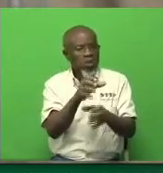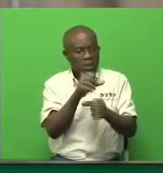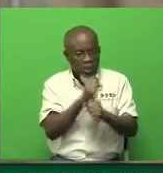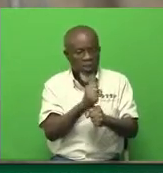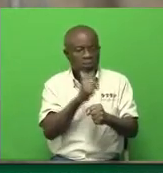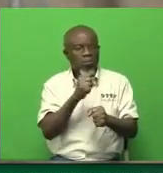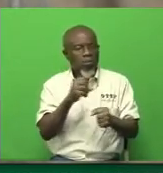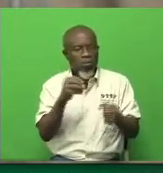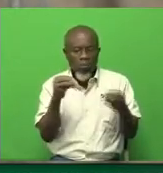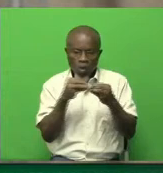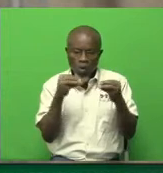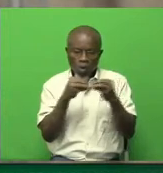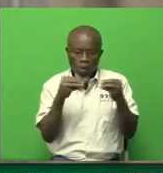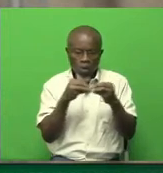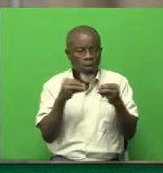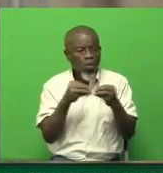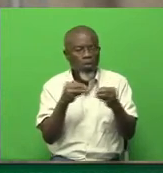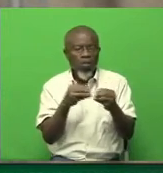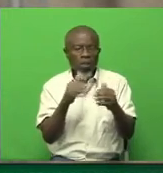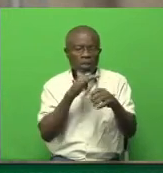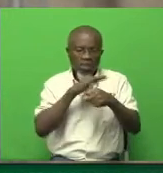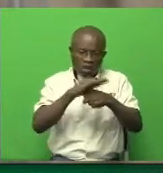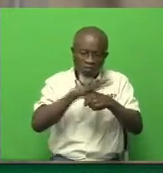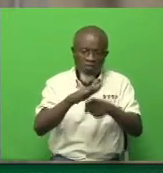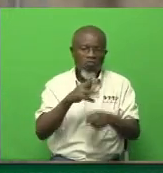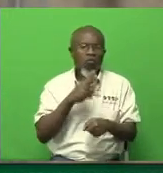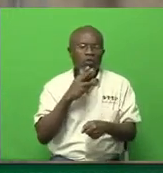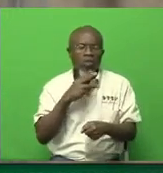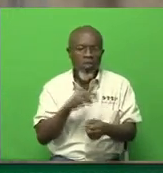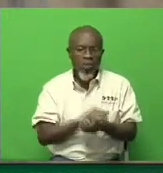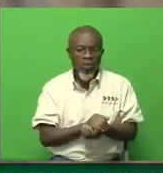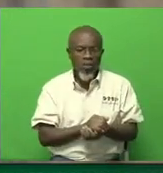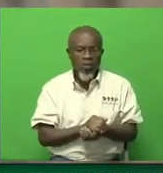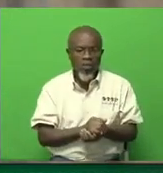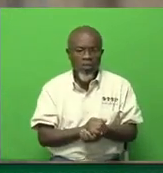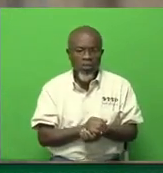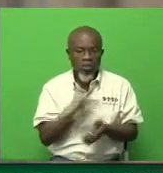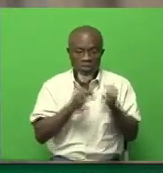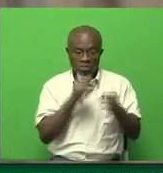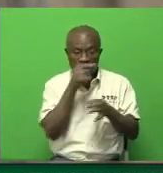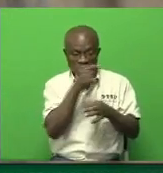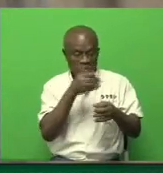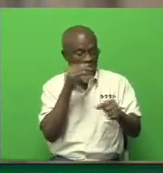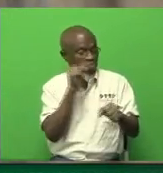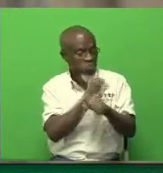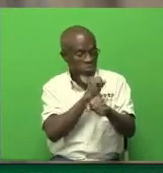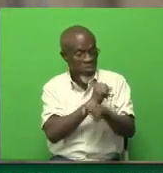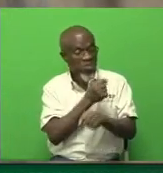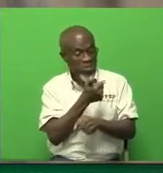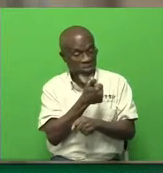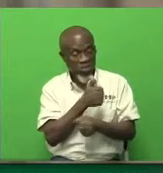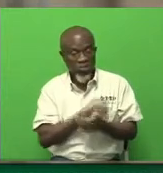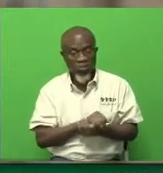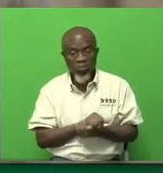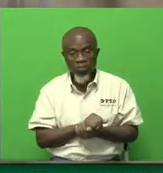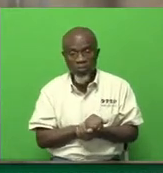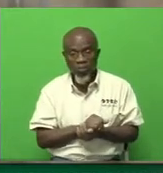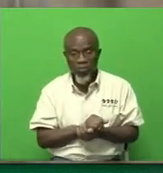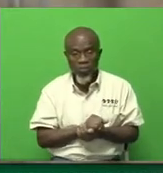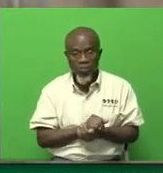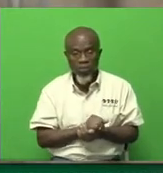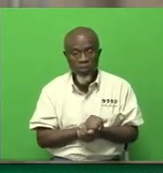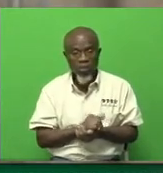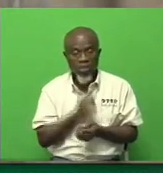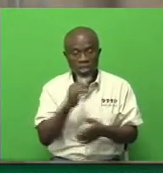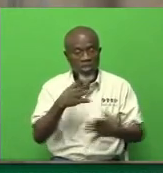he remembers more concerned about La Korean bacchanal not about productivity and improving the quality of the